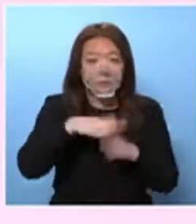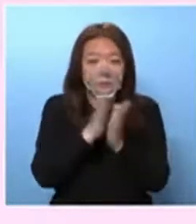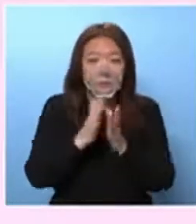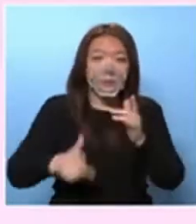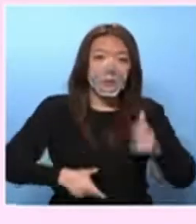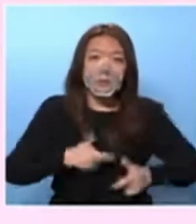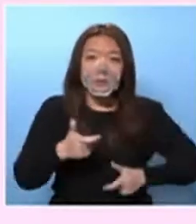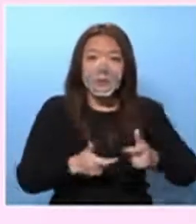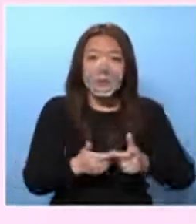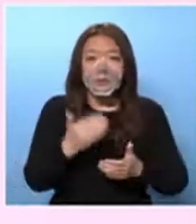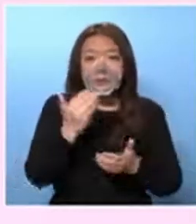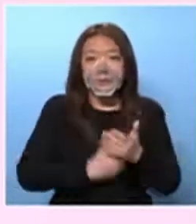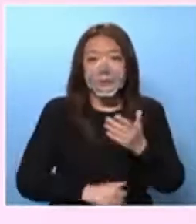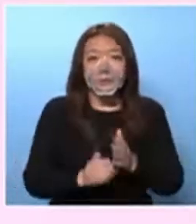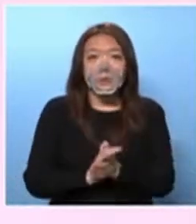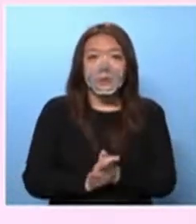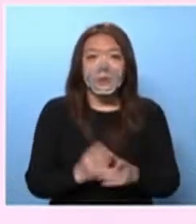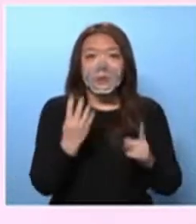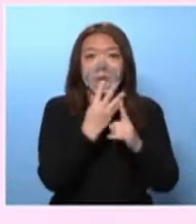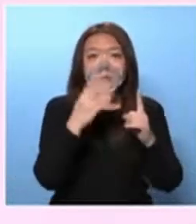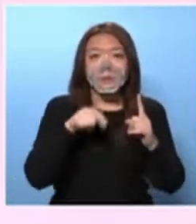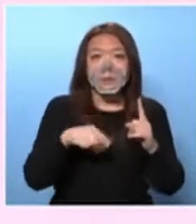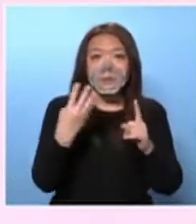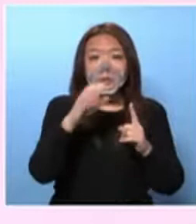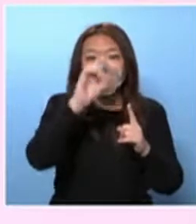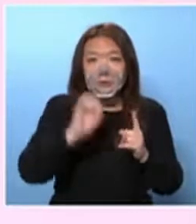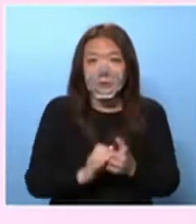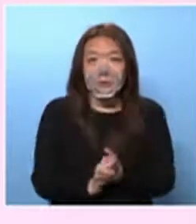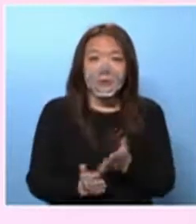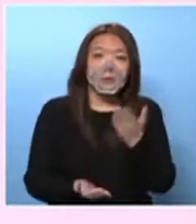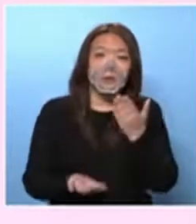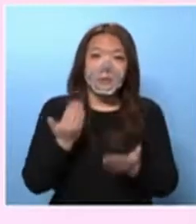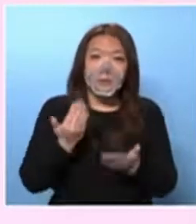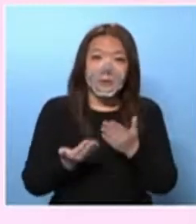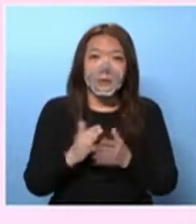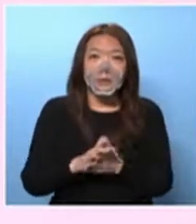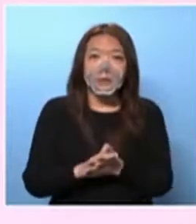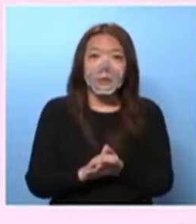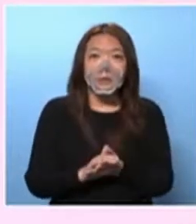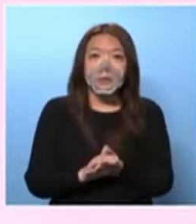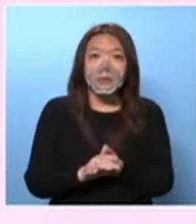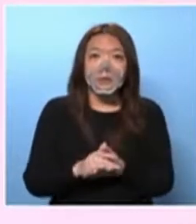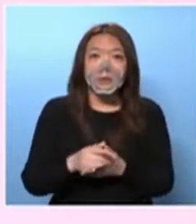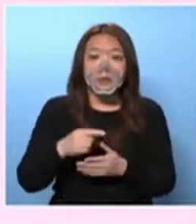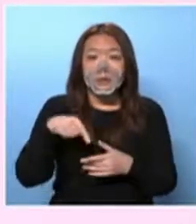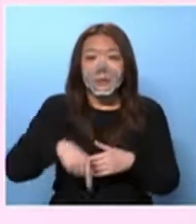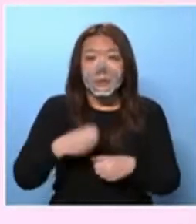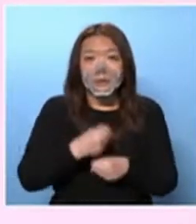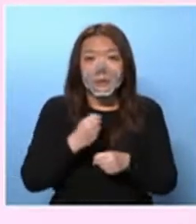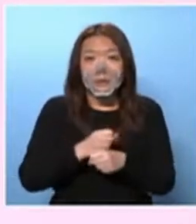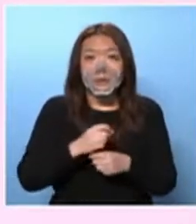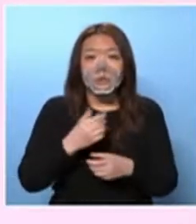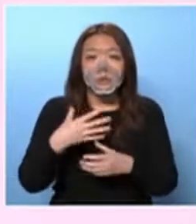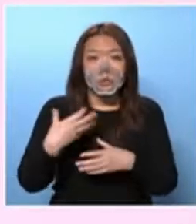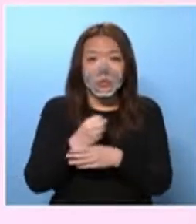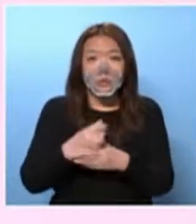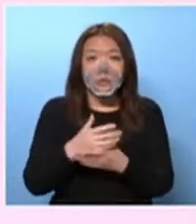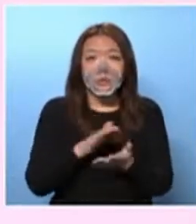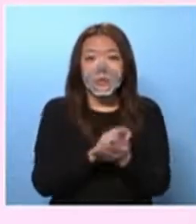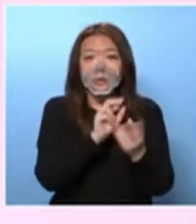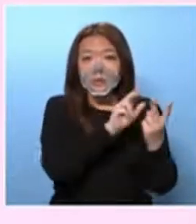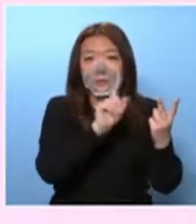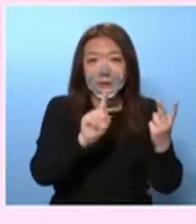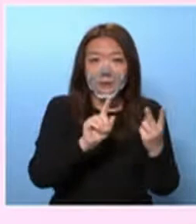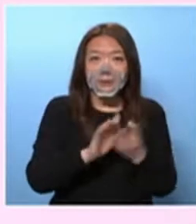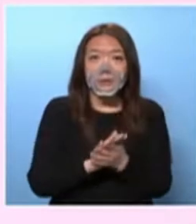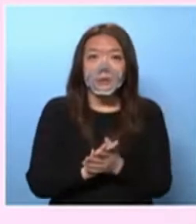year 2021-22 decreased by 14.4%, with its share in nominal GDP projected to drop from